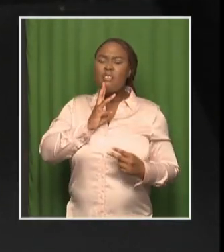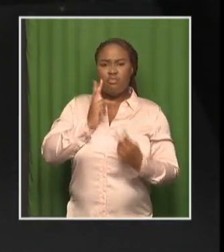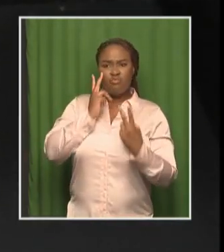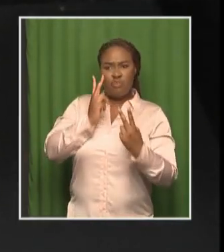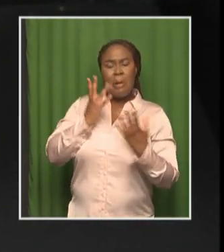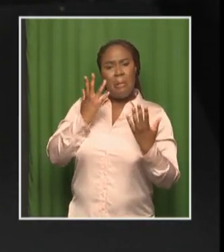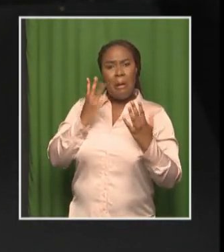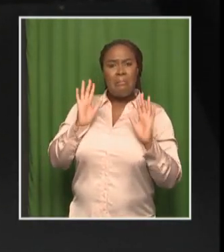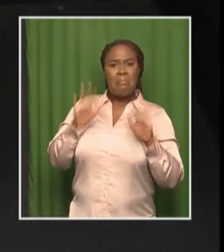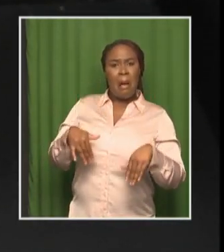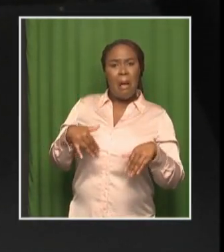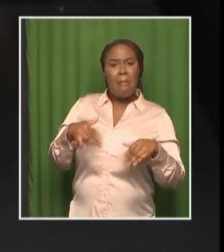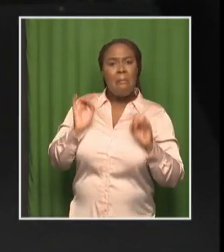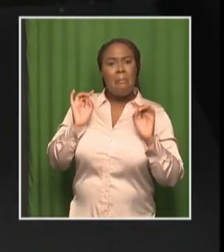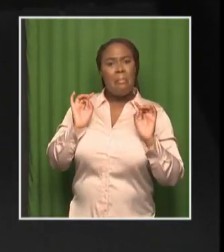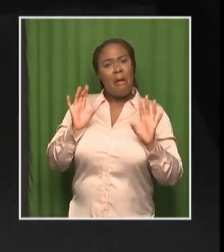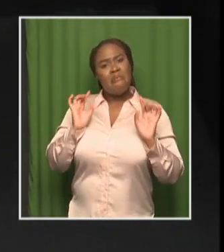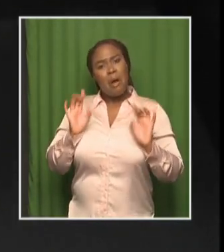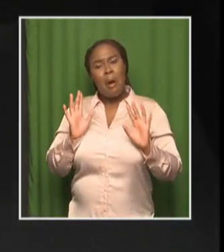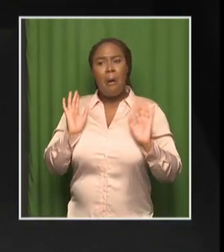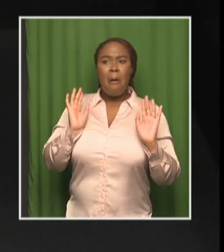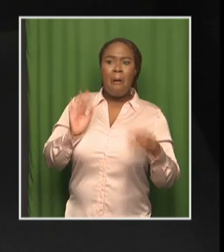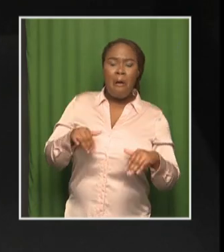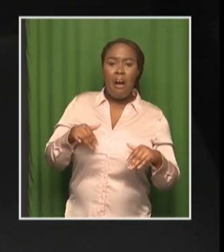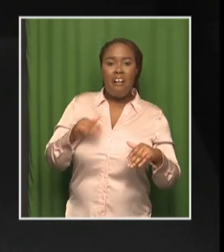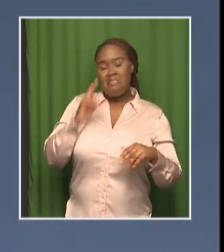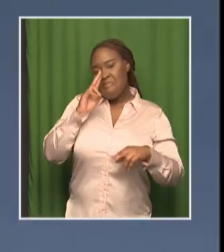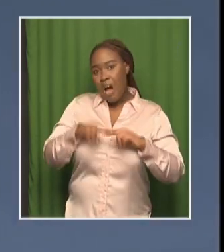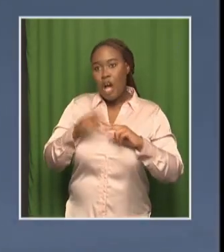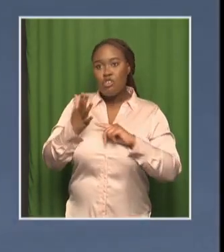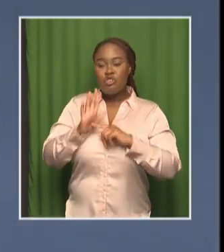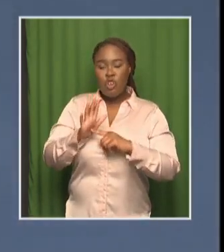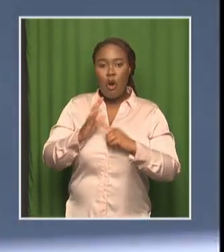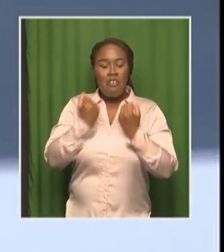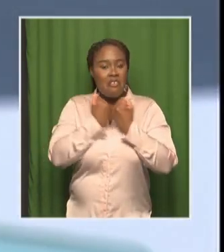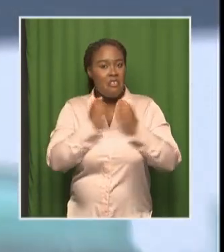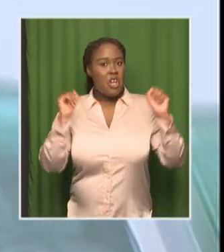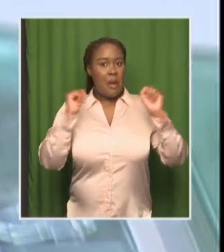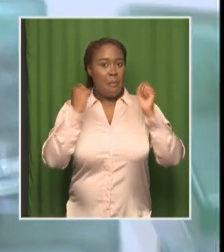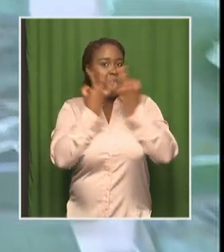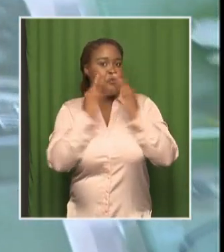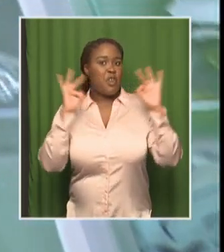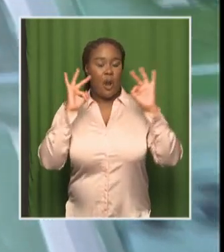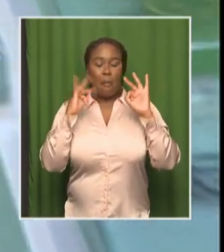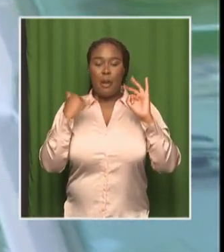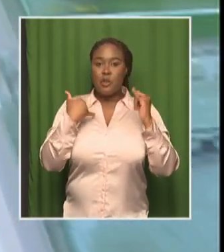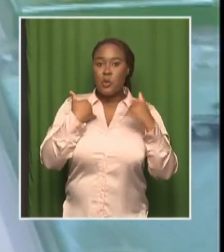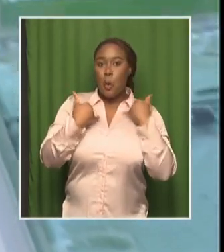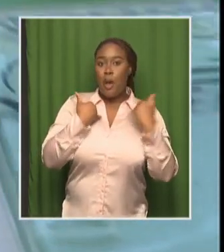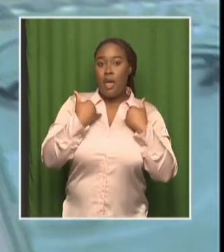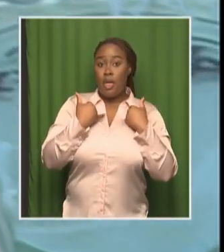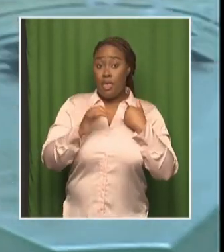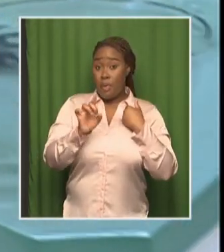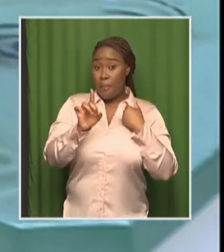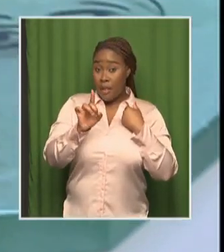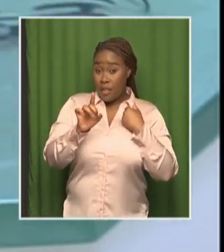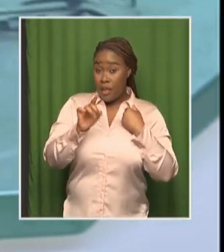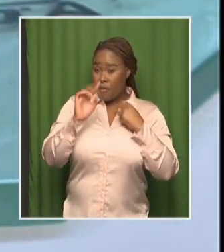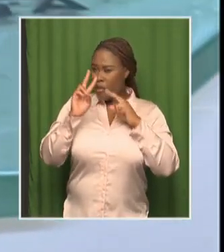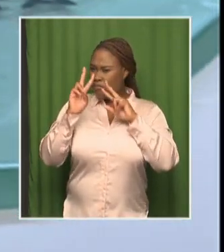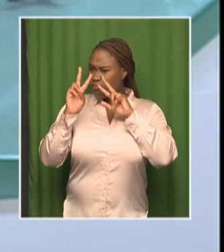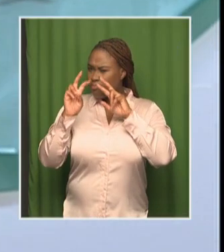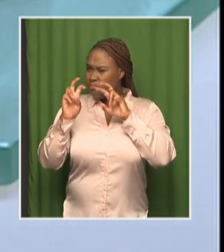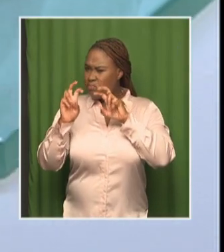fun, suggesting a sense of joy and freedom. However, there is a deeper message that the